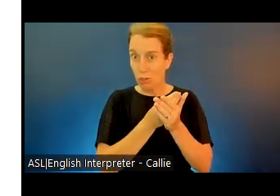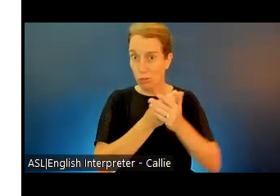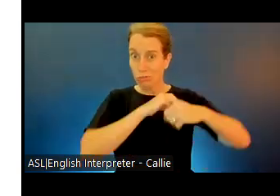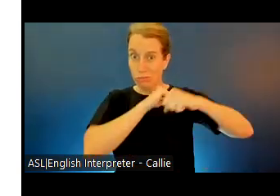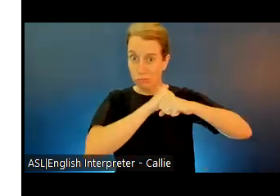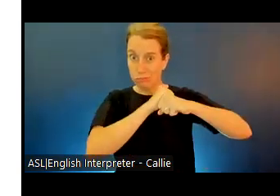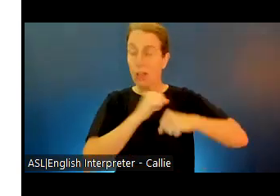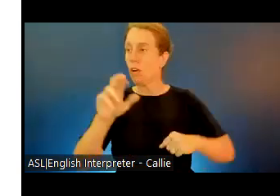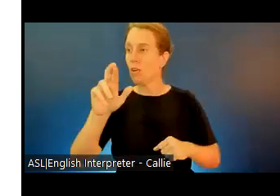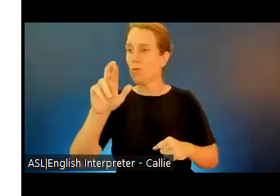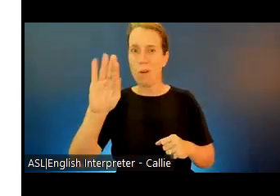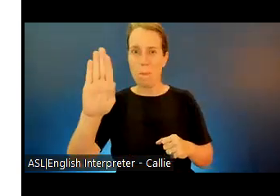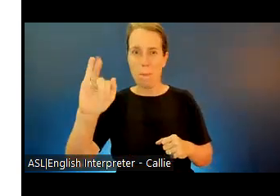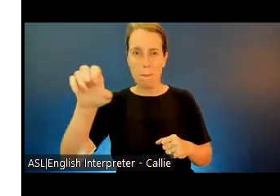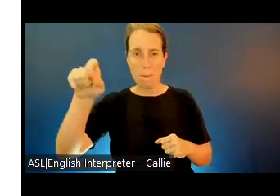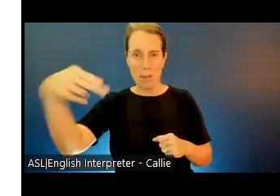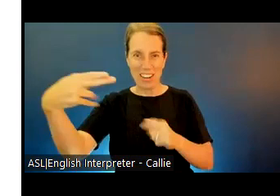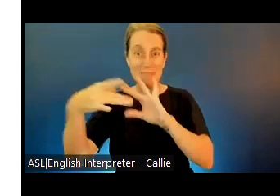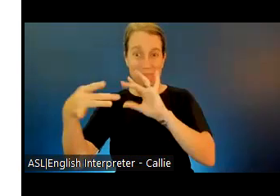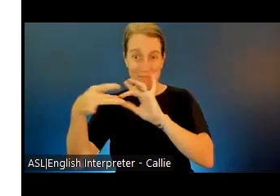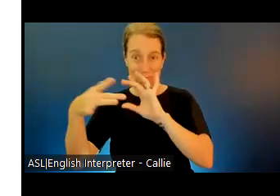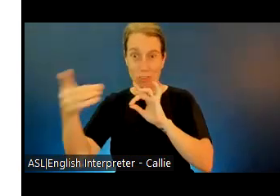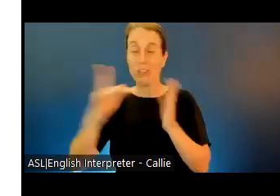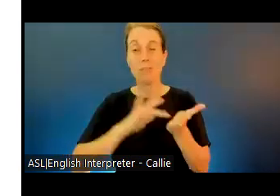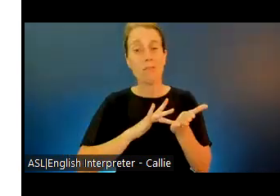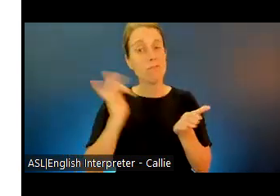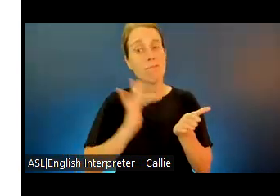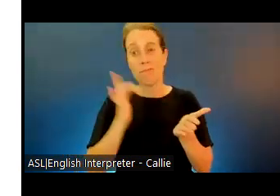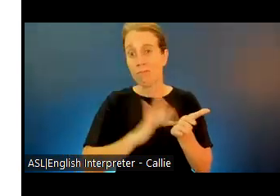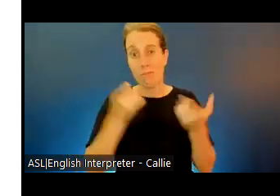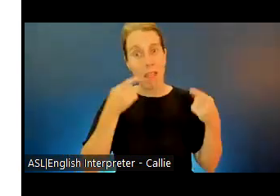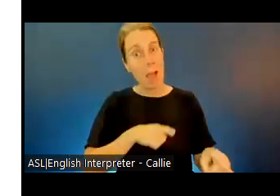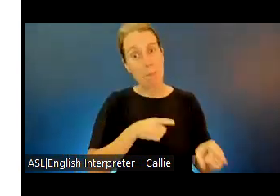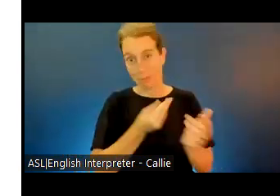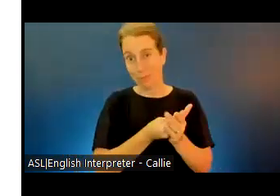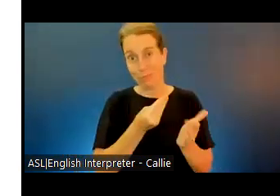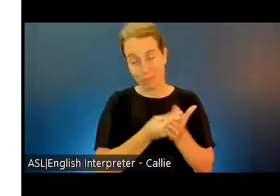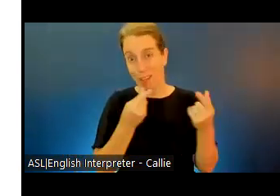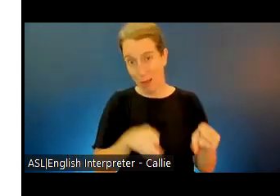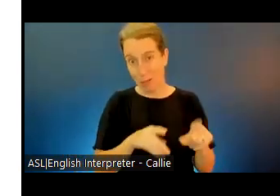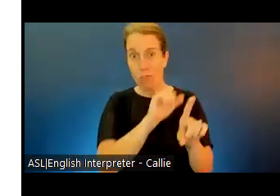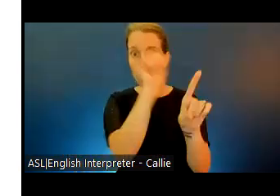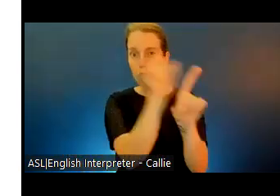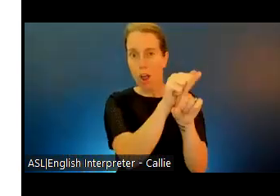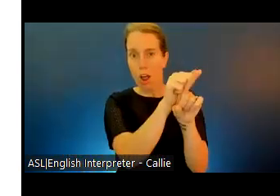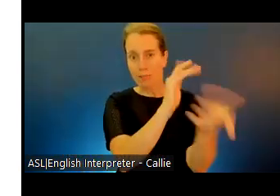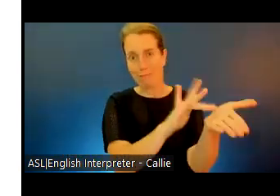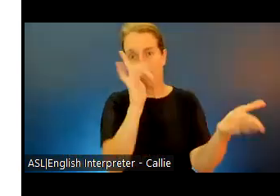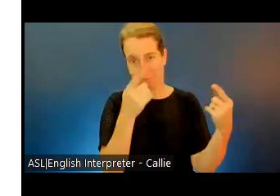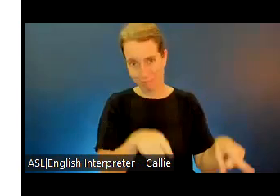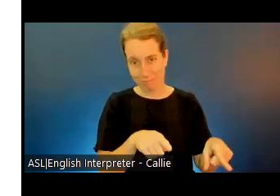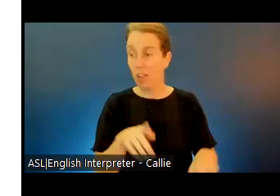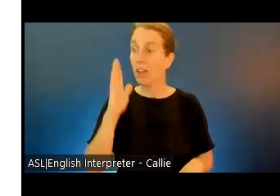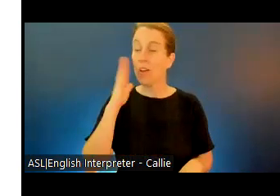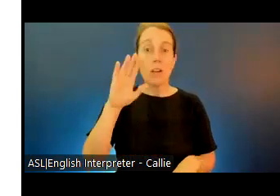that frauds and scams and financial abuses occur. We also know when it comes to Social Security and SSDI payments